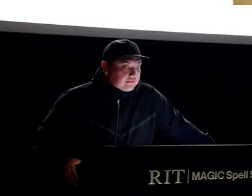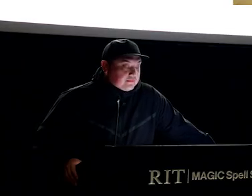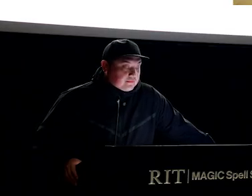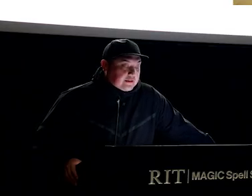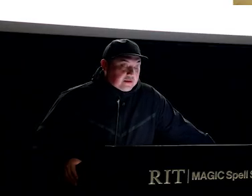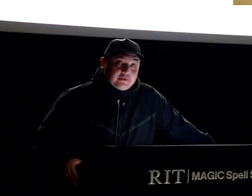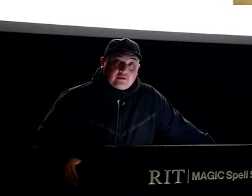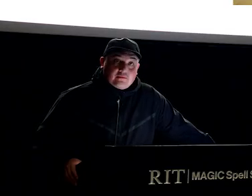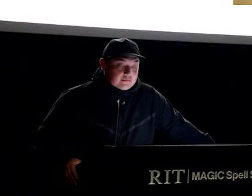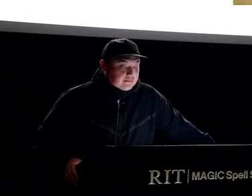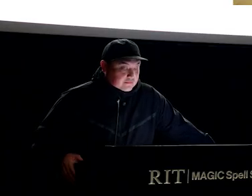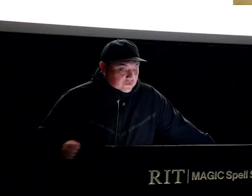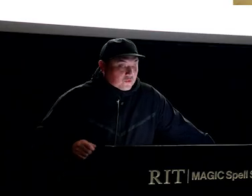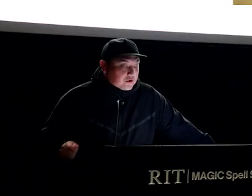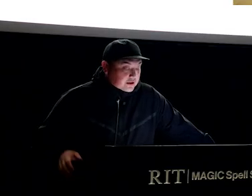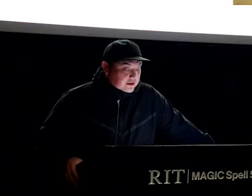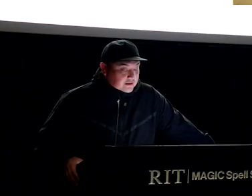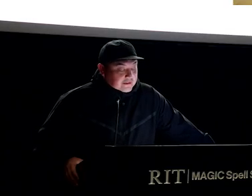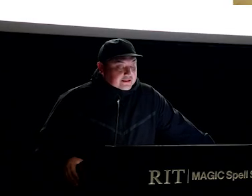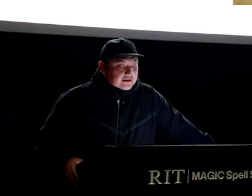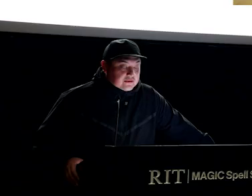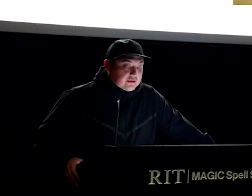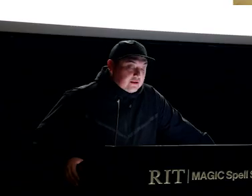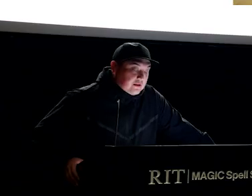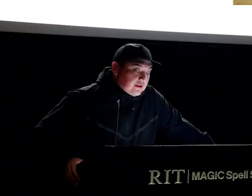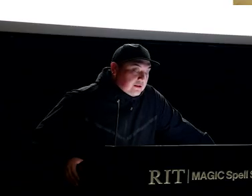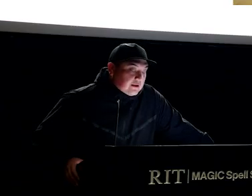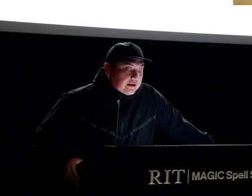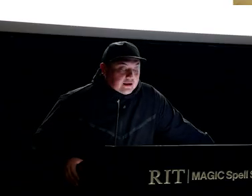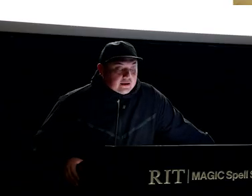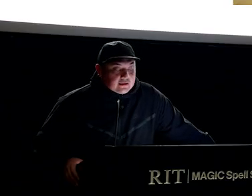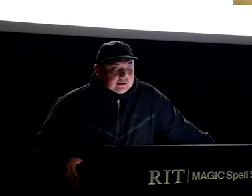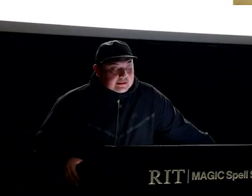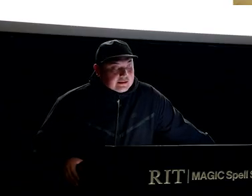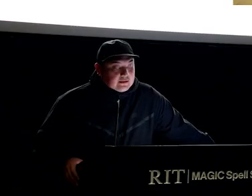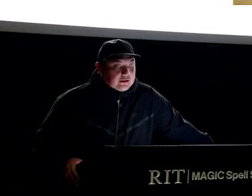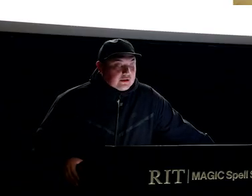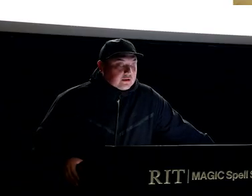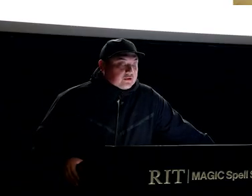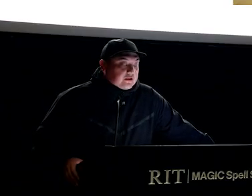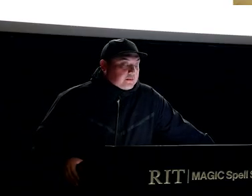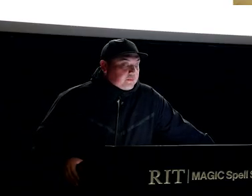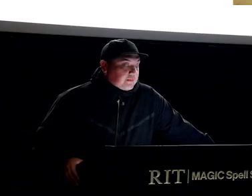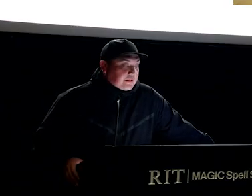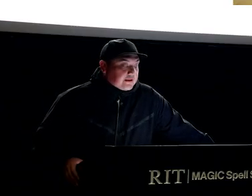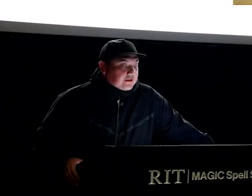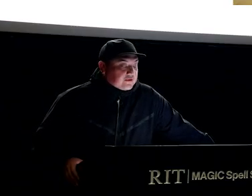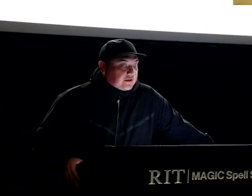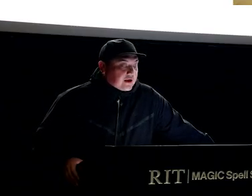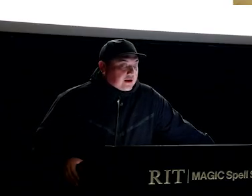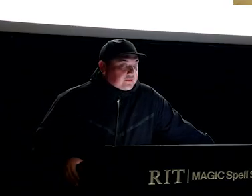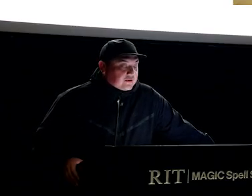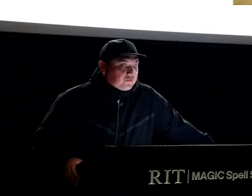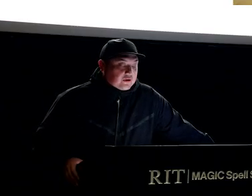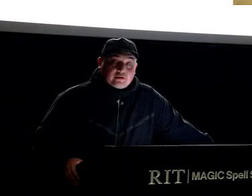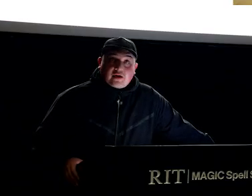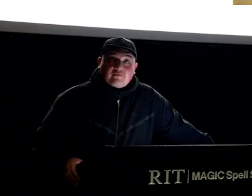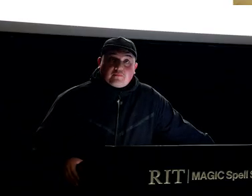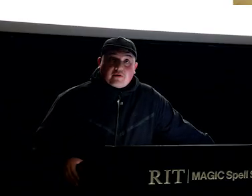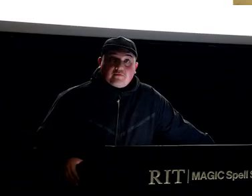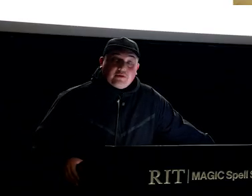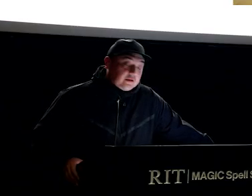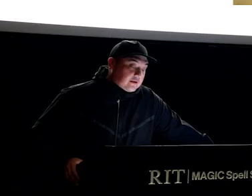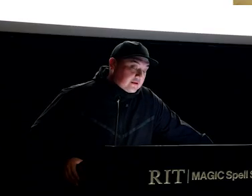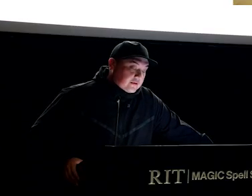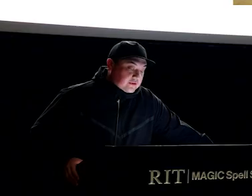was deep in work, my desk, and the lead engineer stopped by my desk and asked if we can